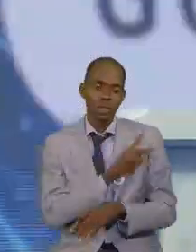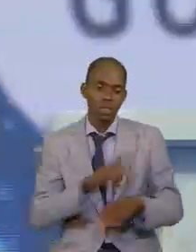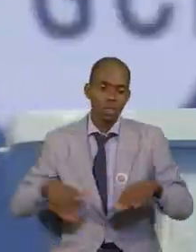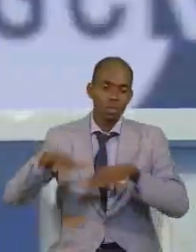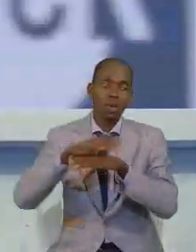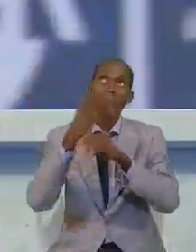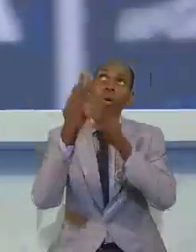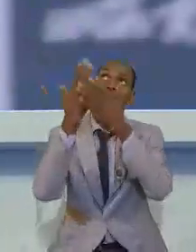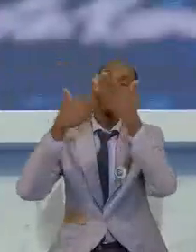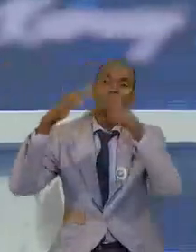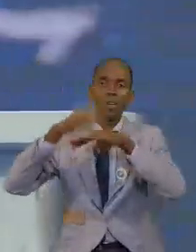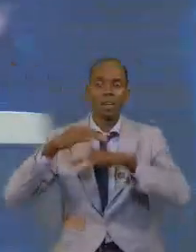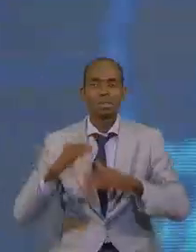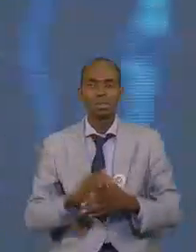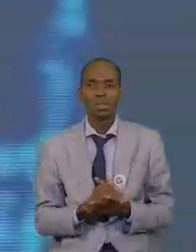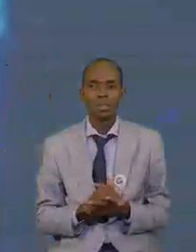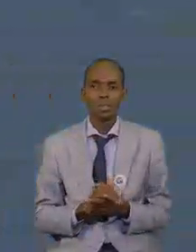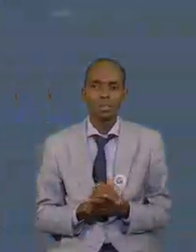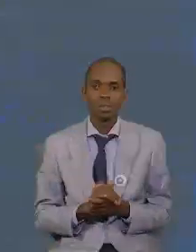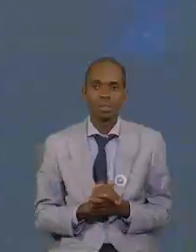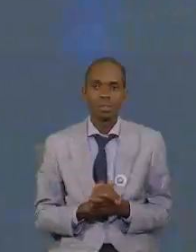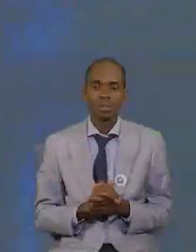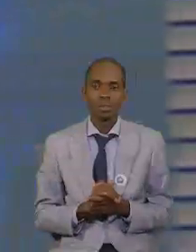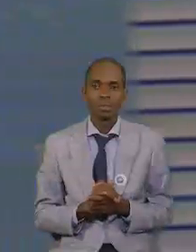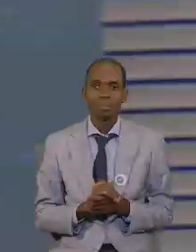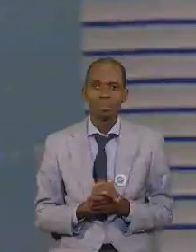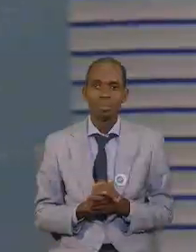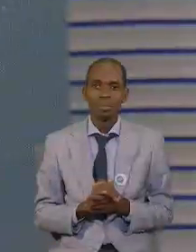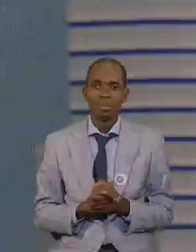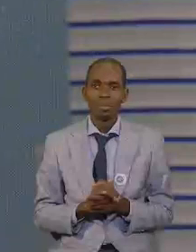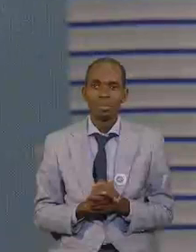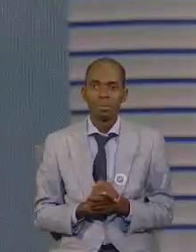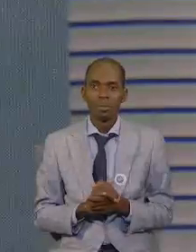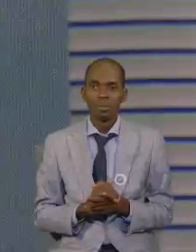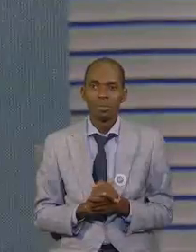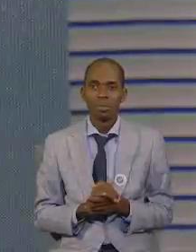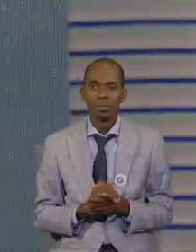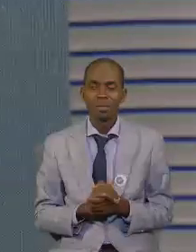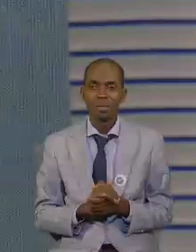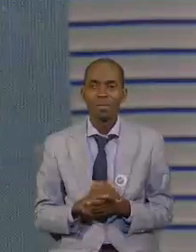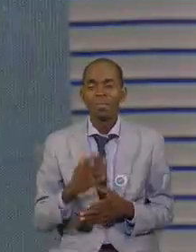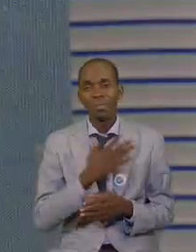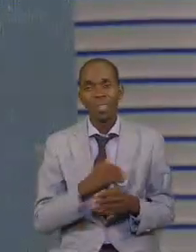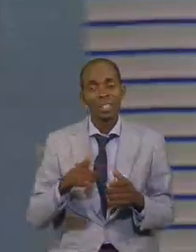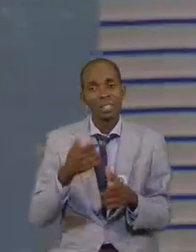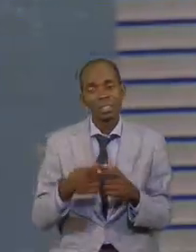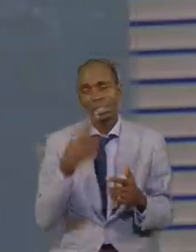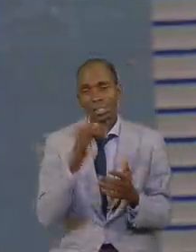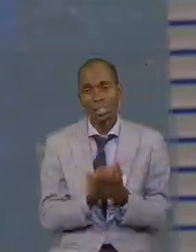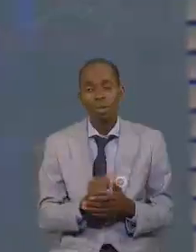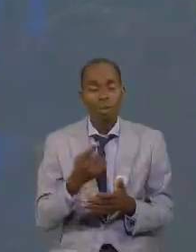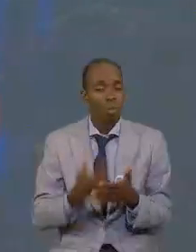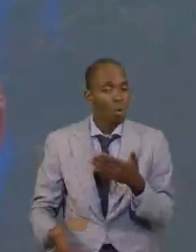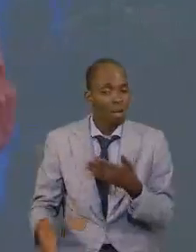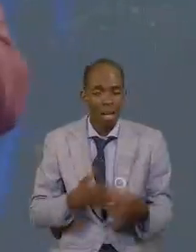I And then he says, and whatsoever thou